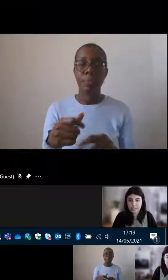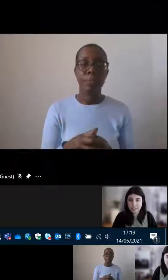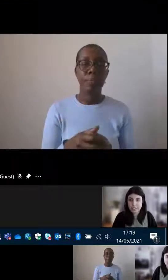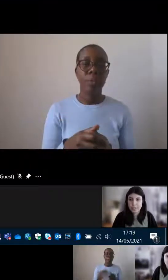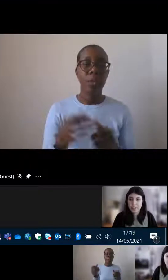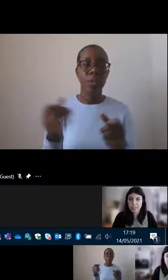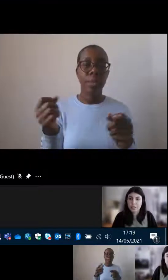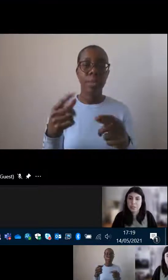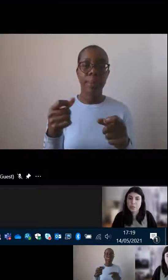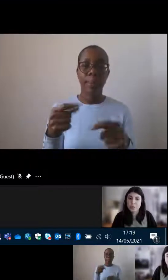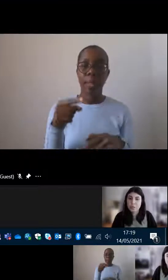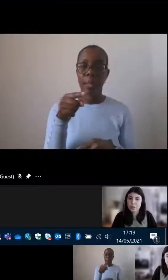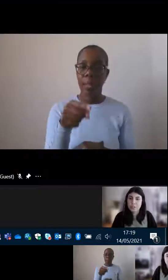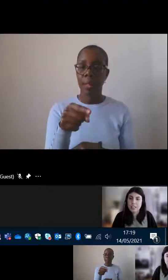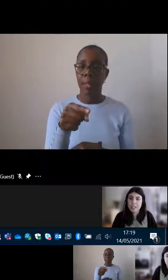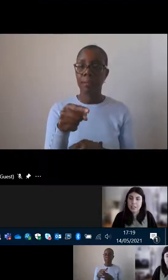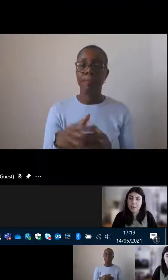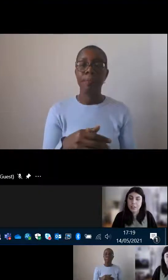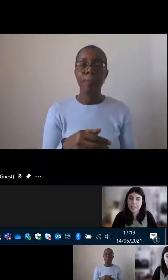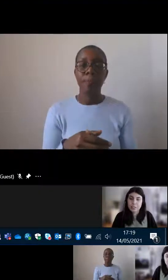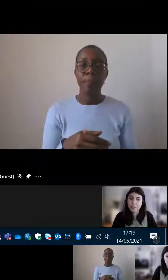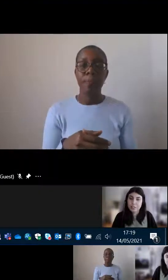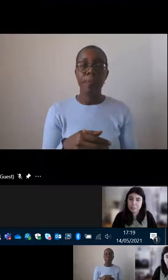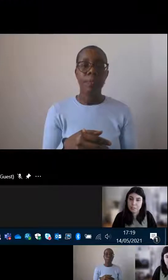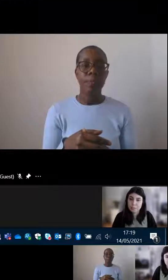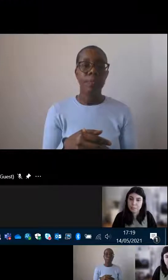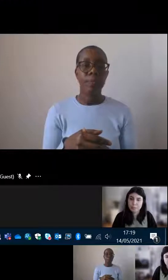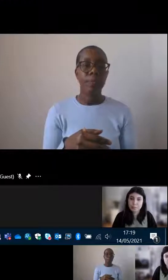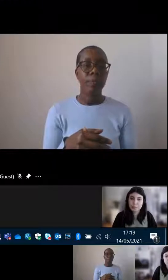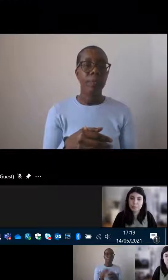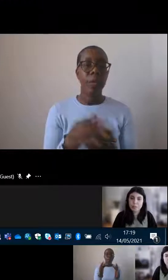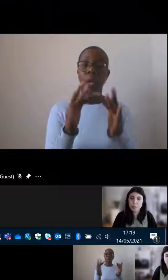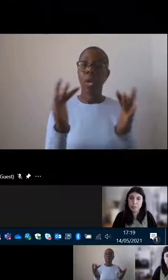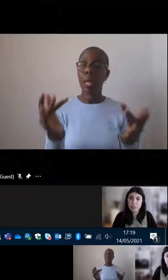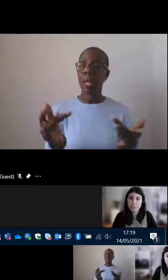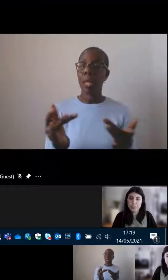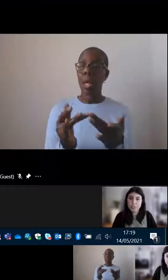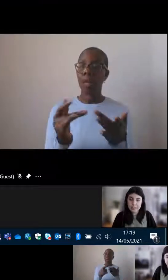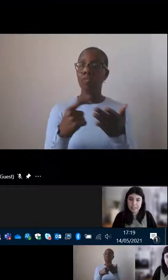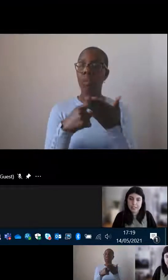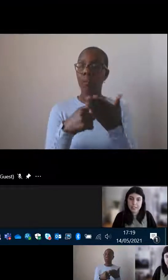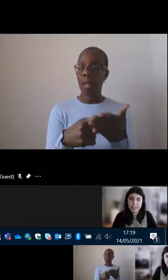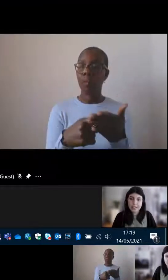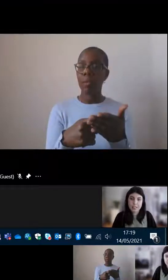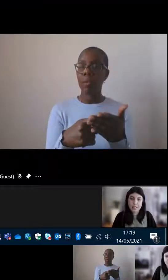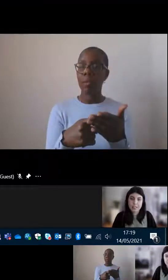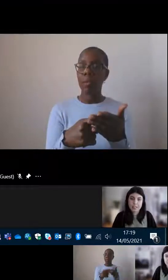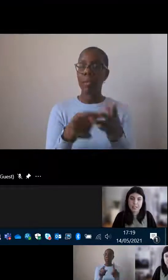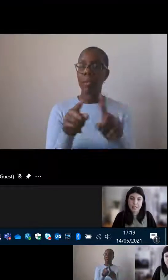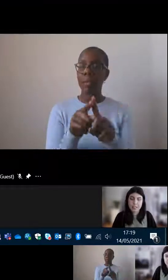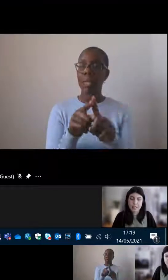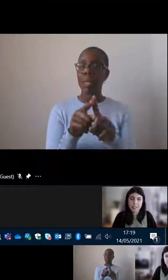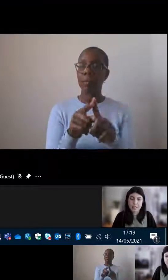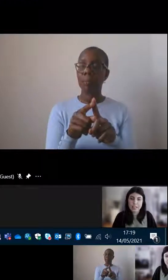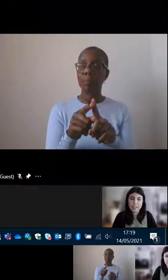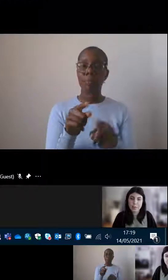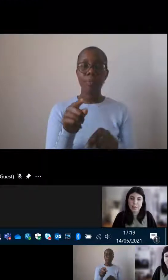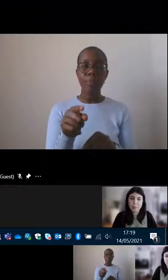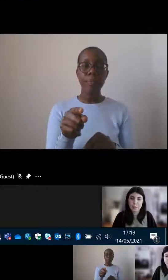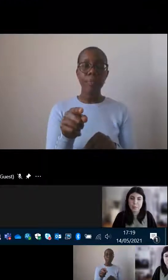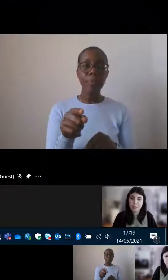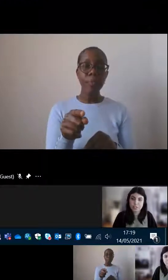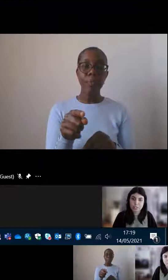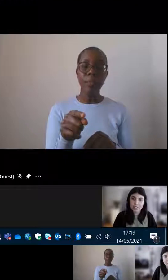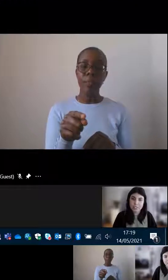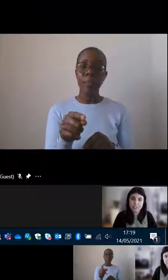your.time@newham.gov.uk. There's also the online referral, which you can access via the